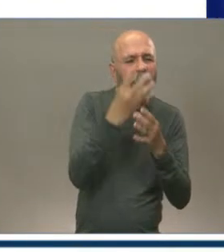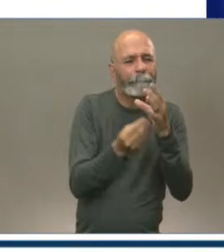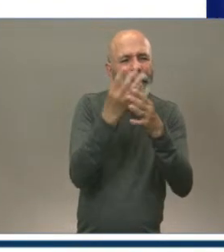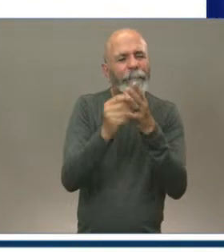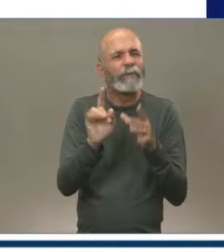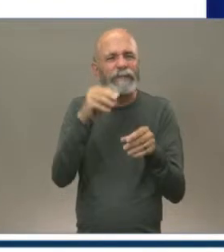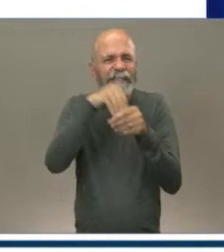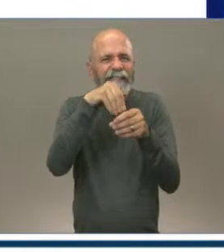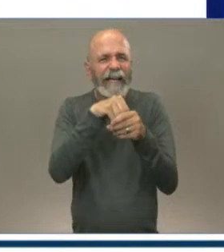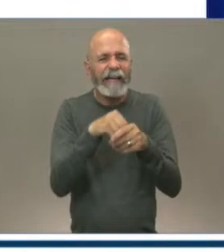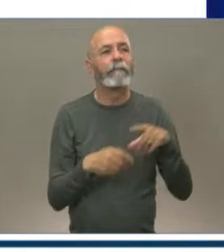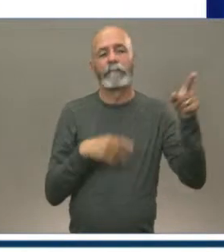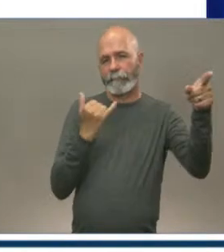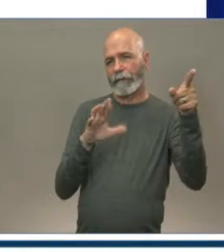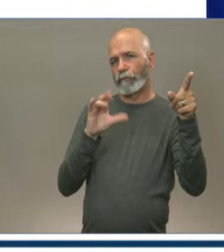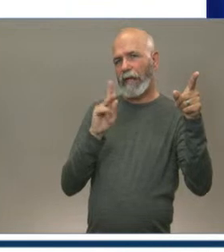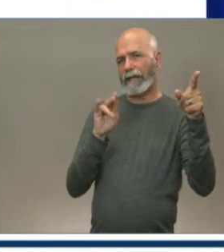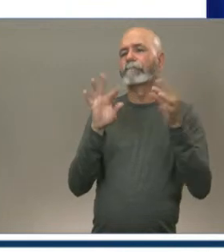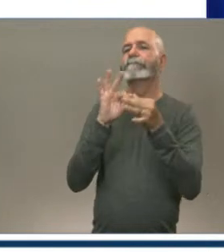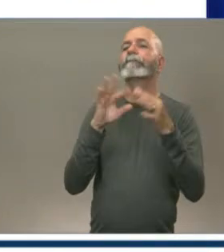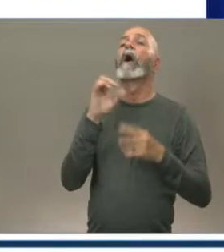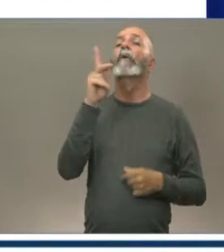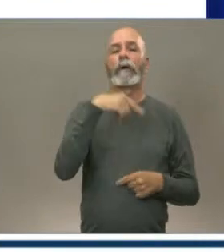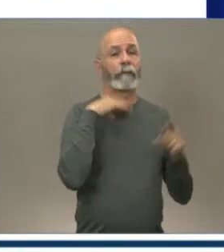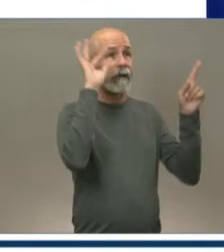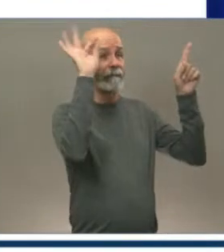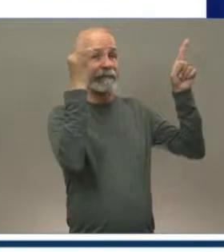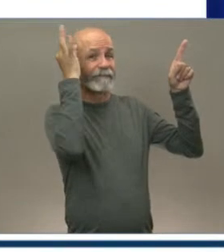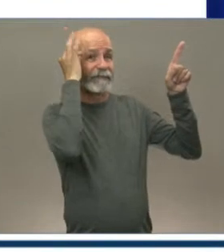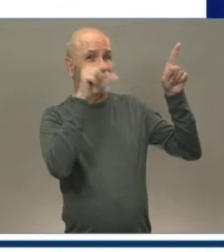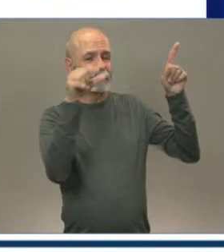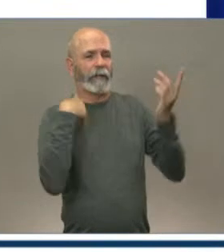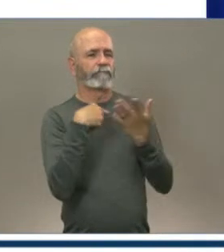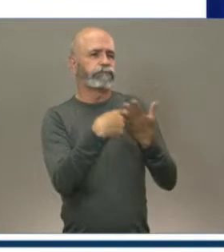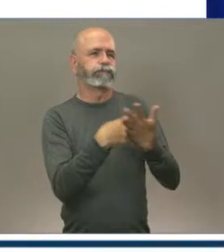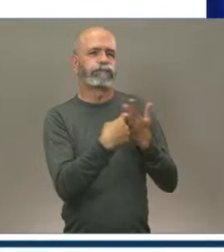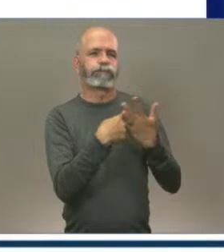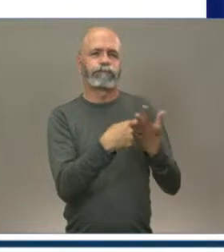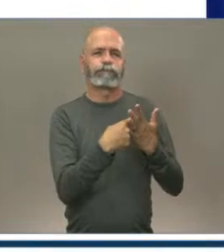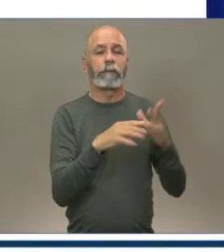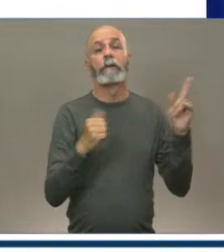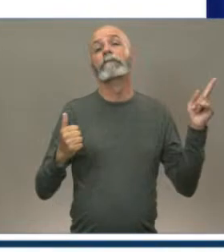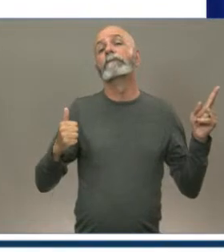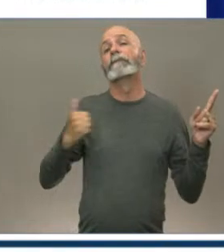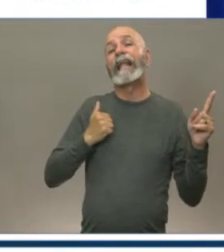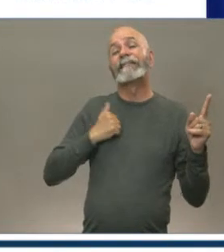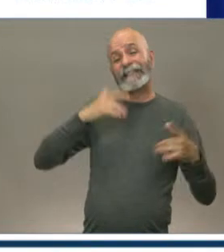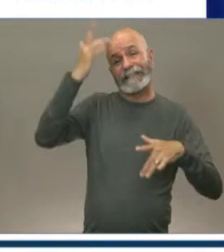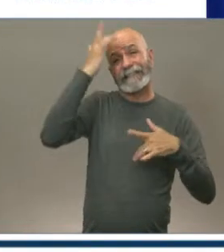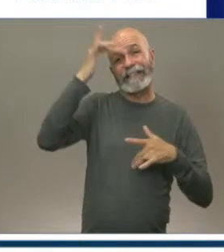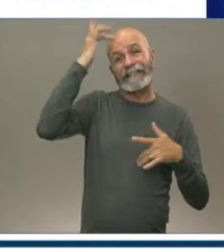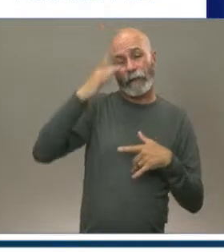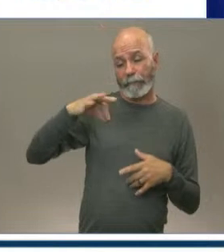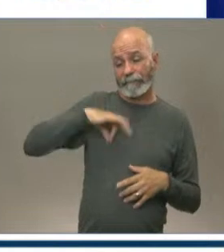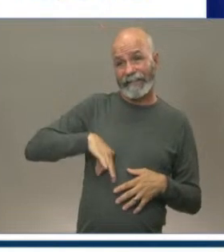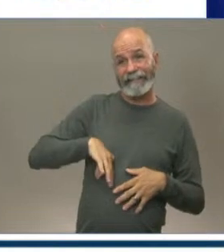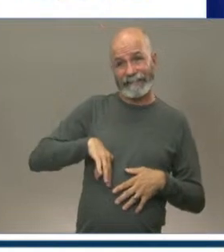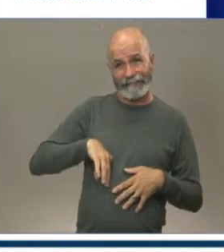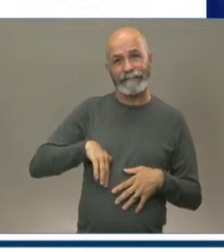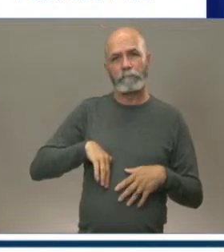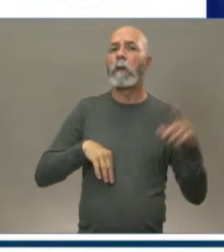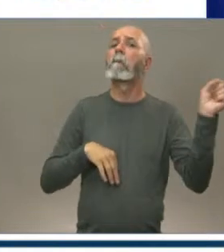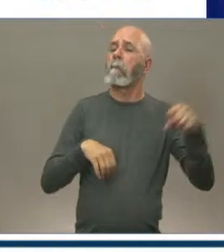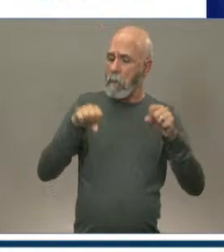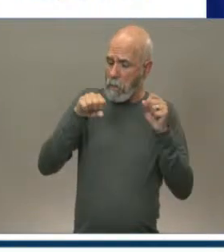of federal discussion, and they've extended their Canada Sick Benefit program. You're eligible for their program if